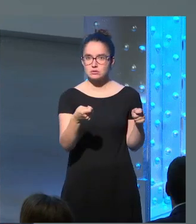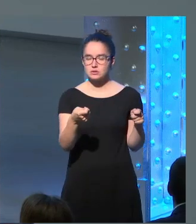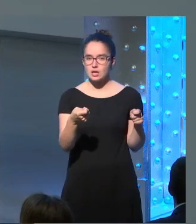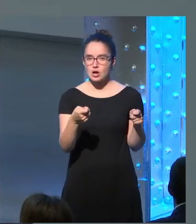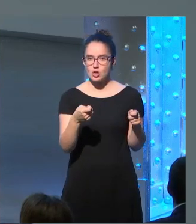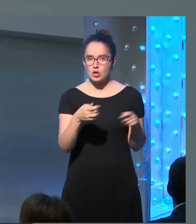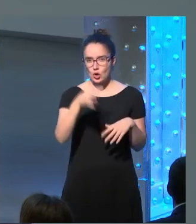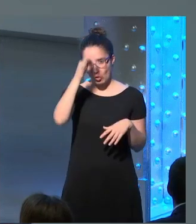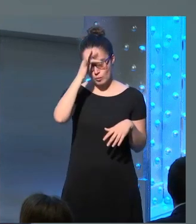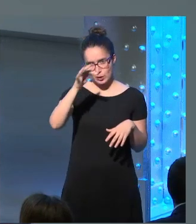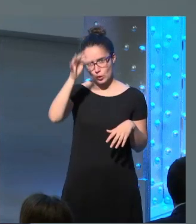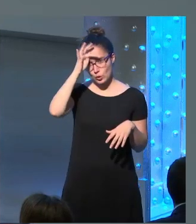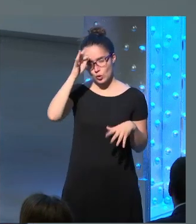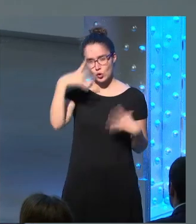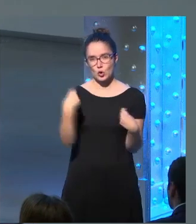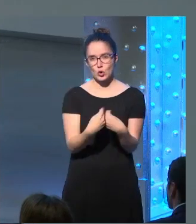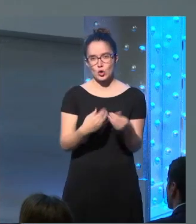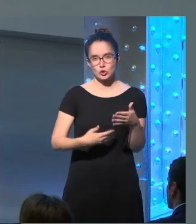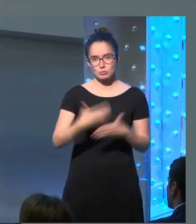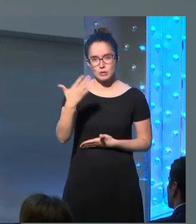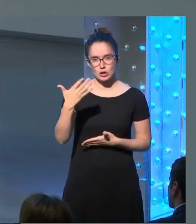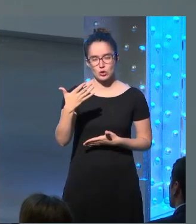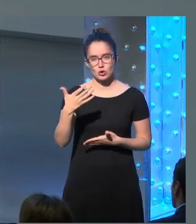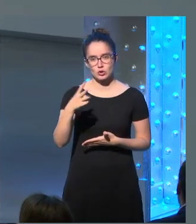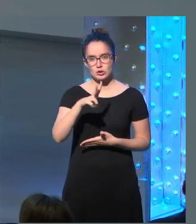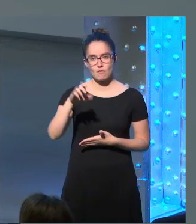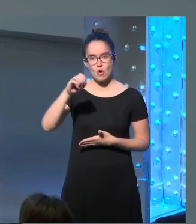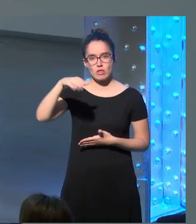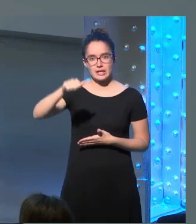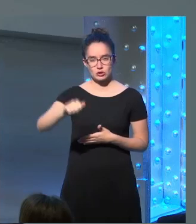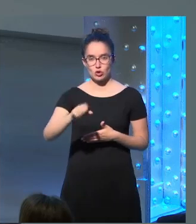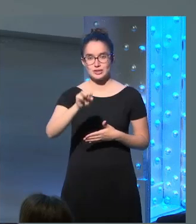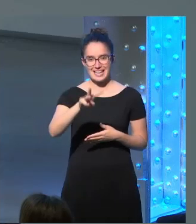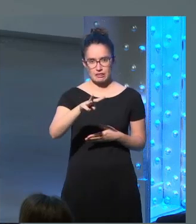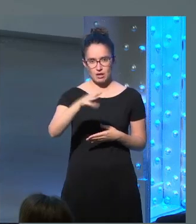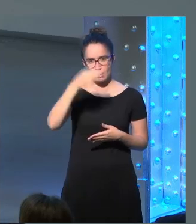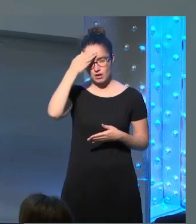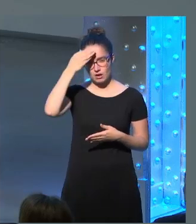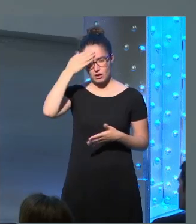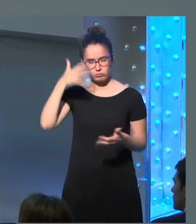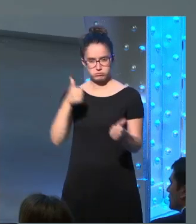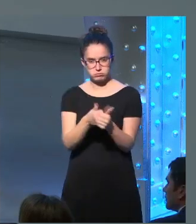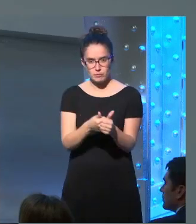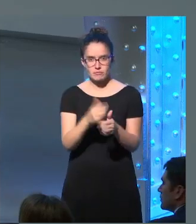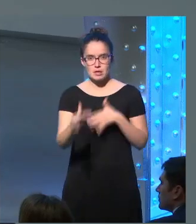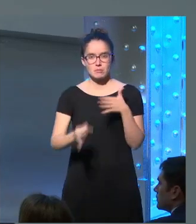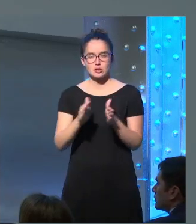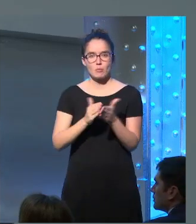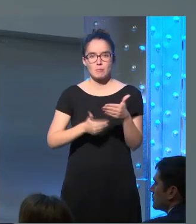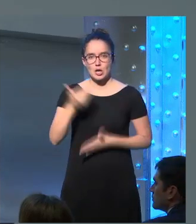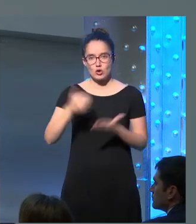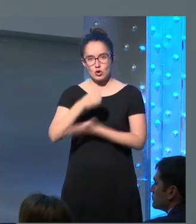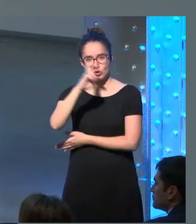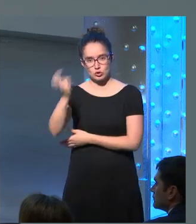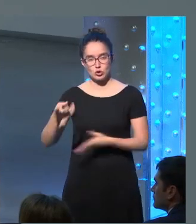XL Semanal, that is distributed on the weekends with the papers of the 13 papers of the Vocento Group,